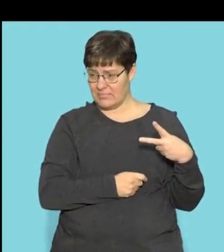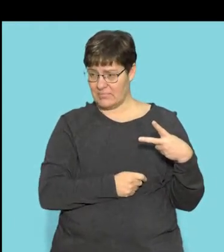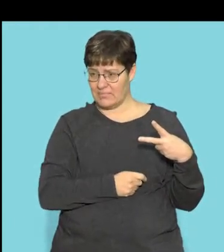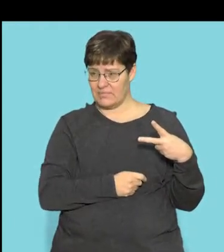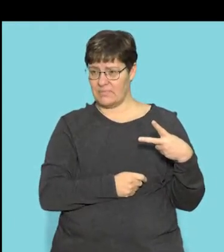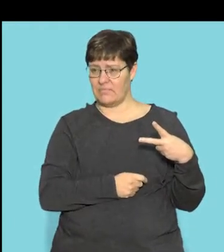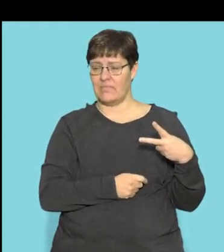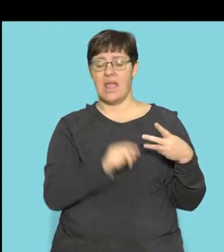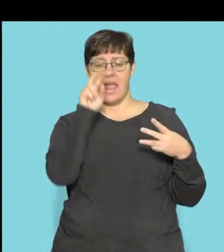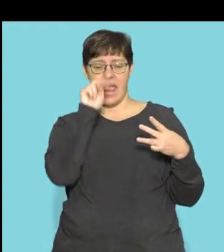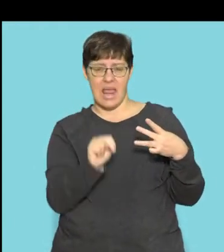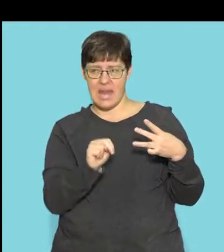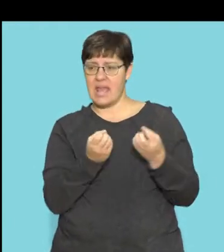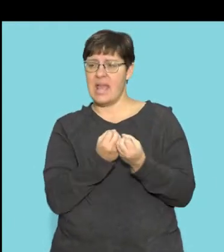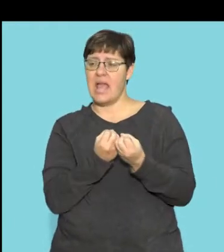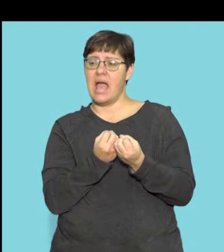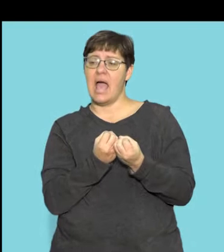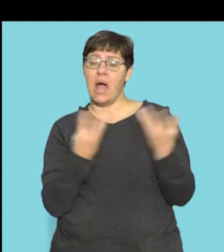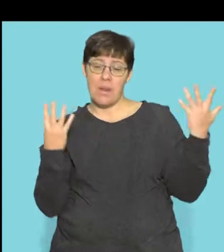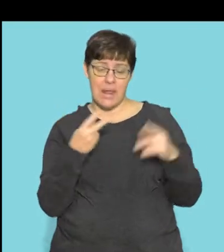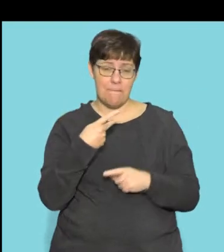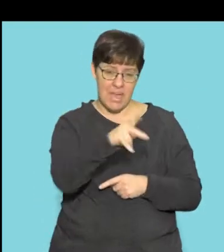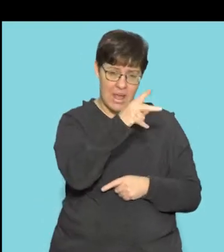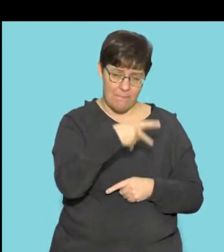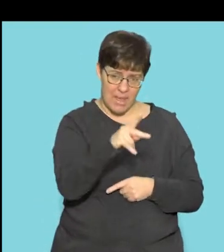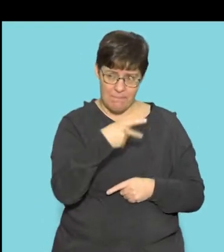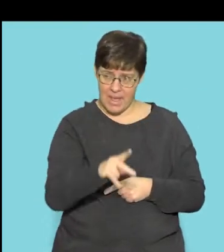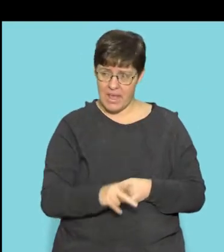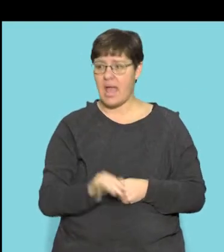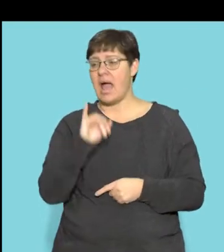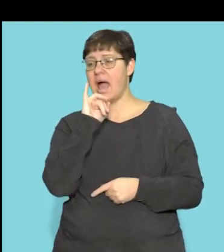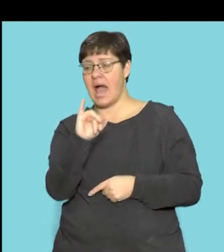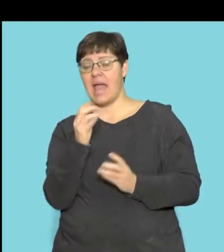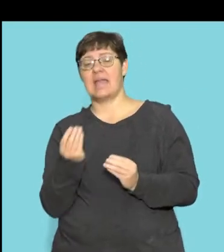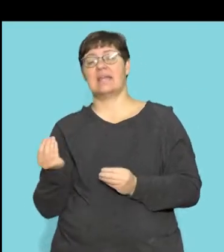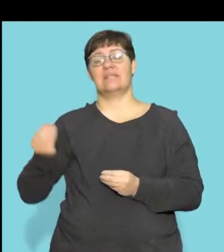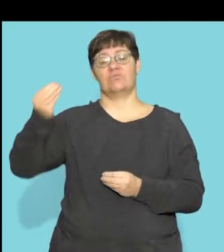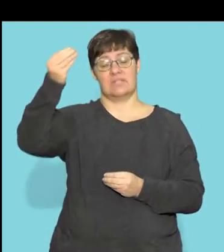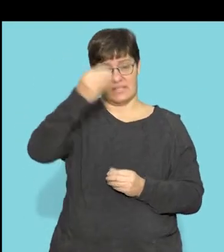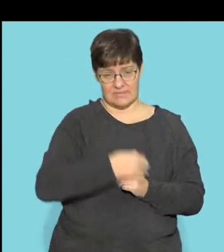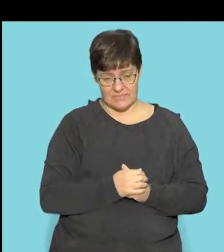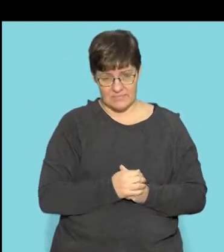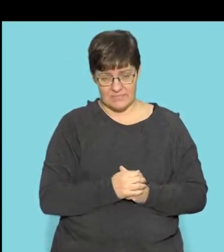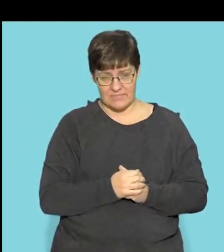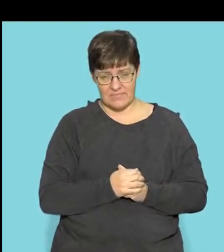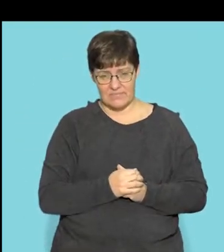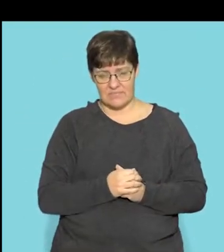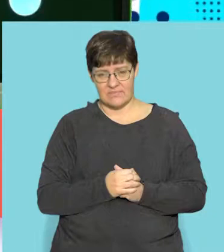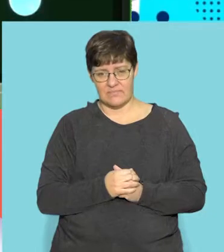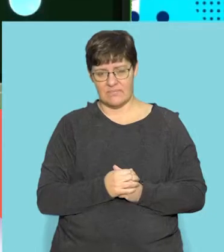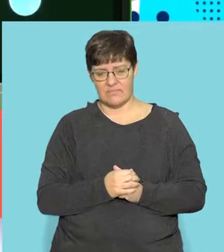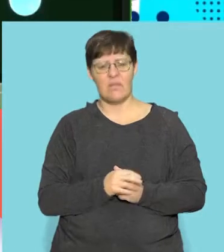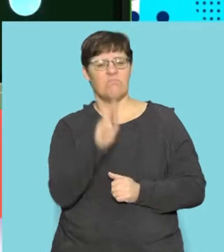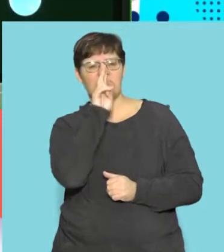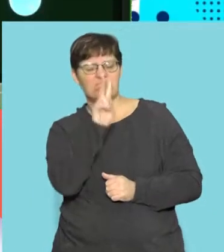regular intervals, the N will be the number of payments, and the I will be the interest. Now you will see we're going to